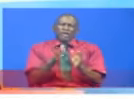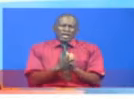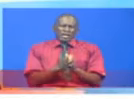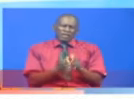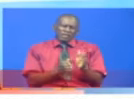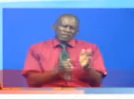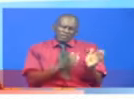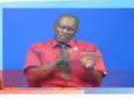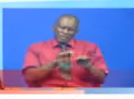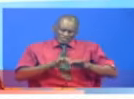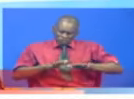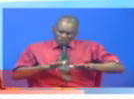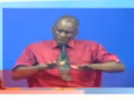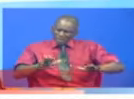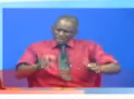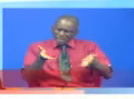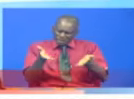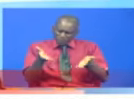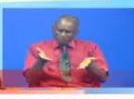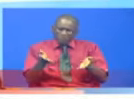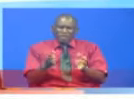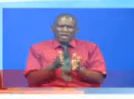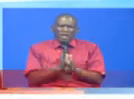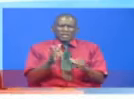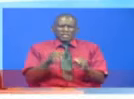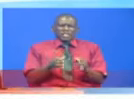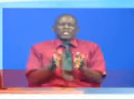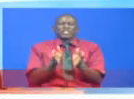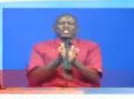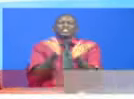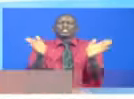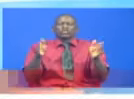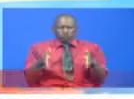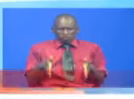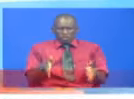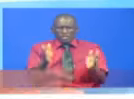and trend in a more broader light,